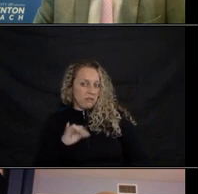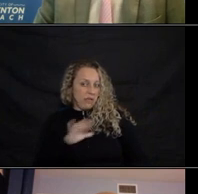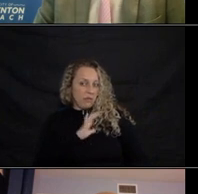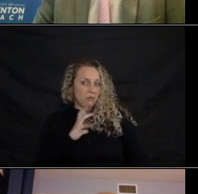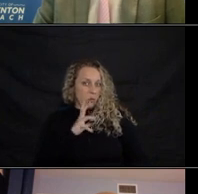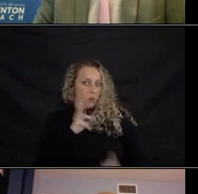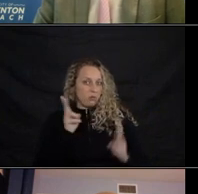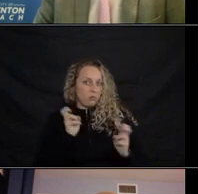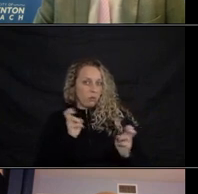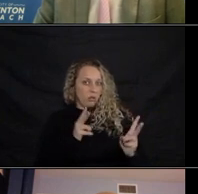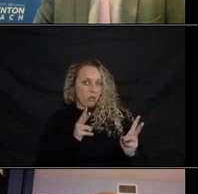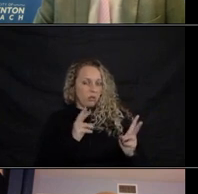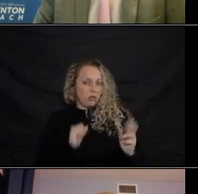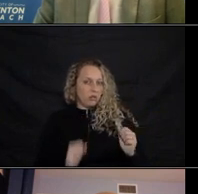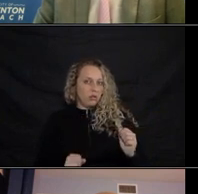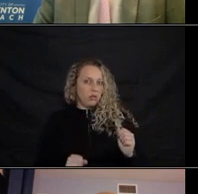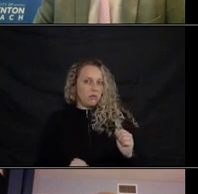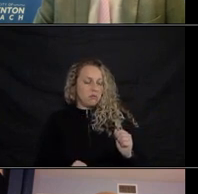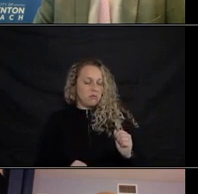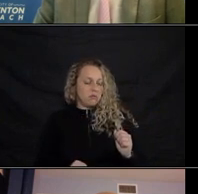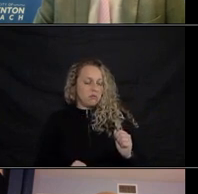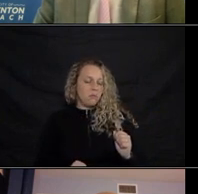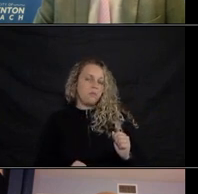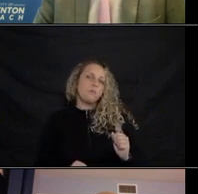like to pull?